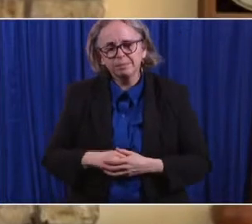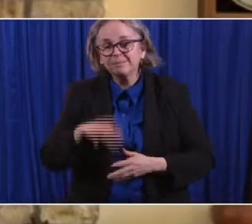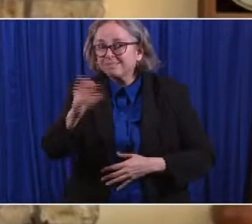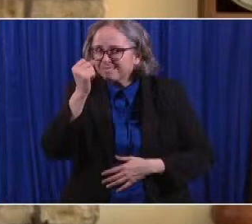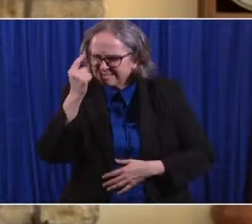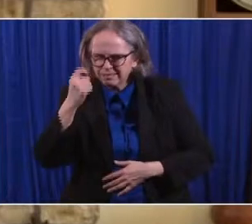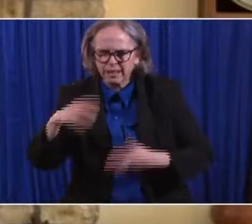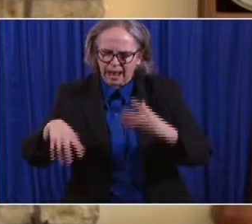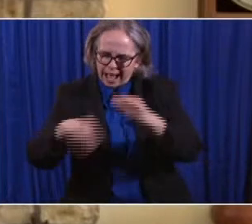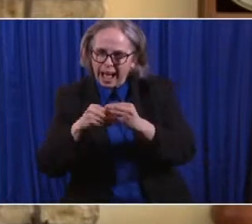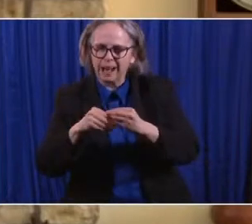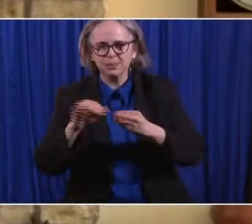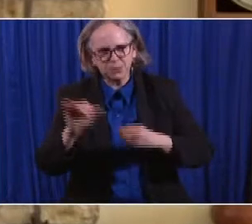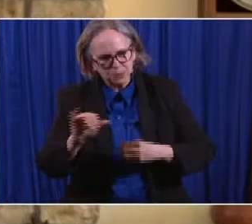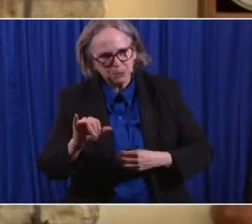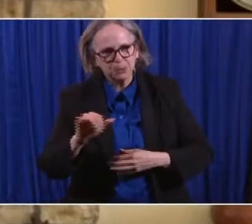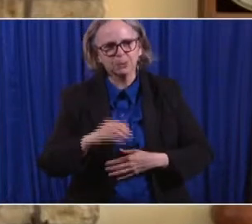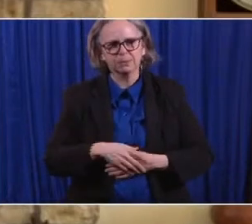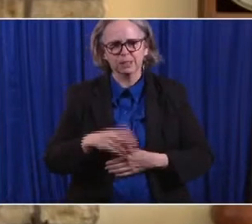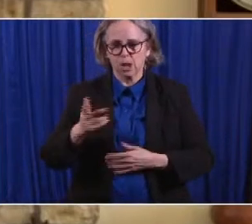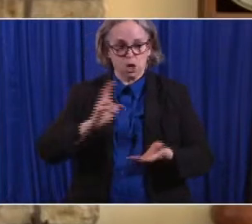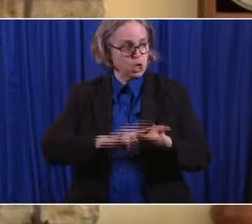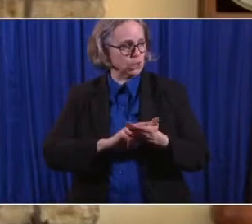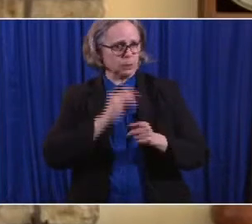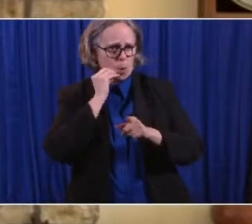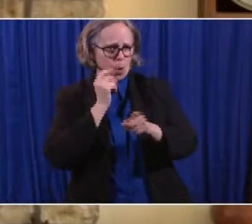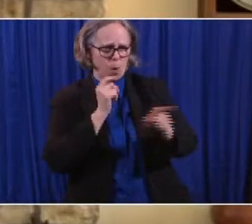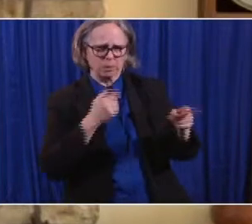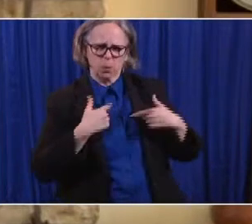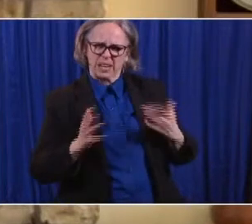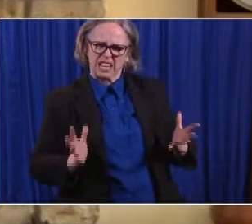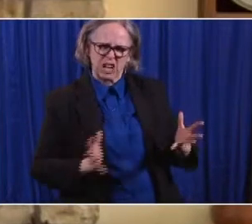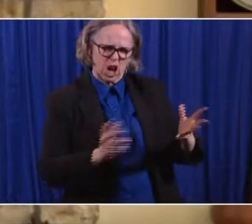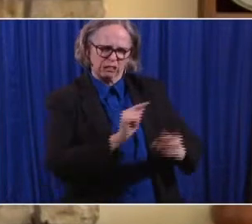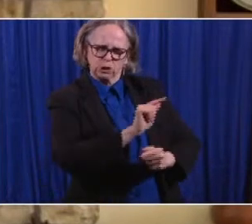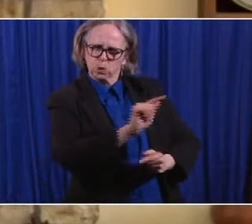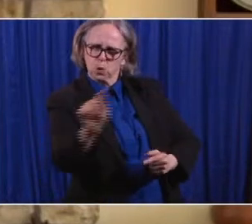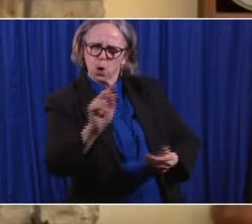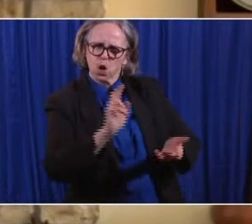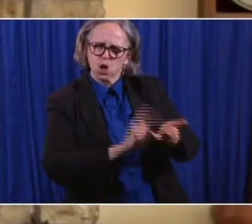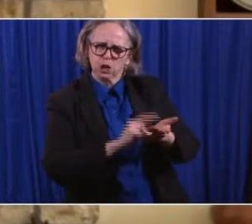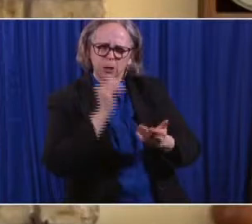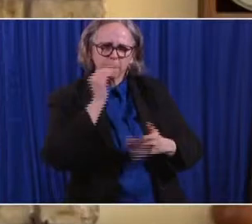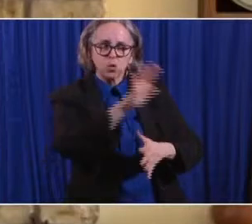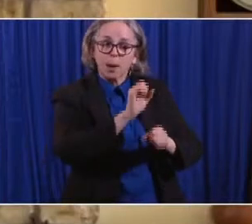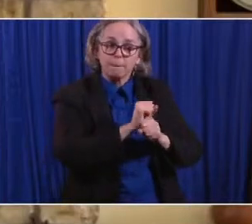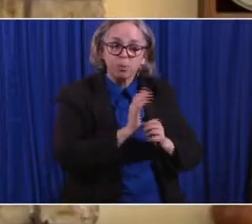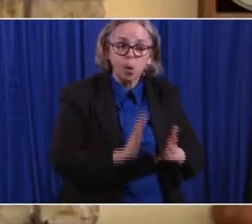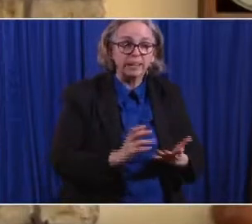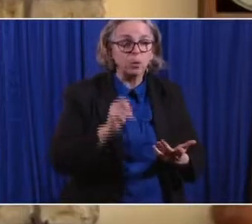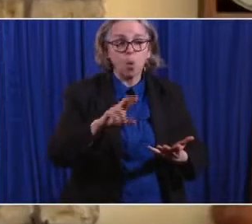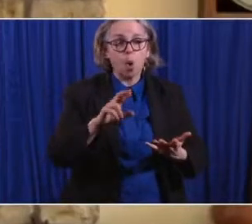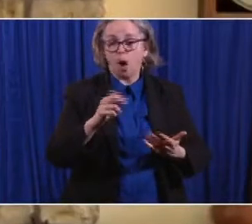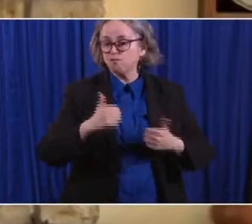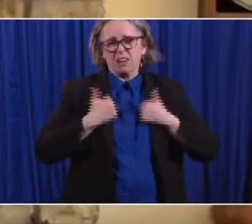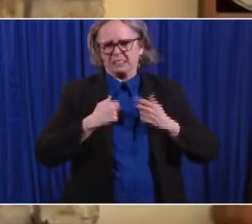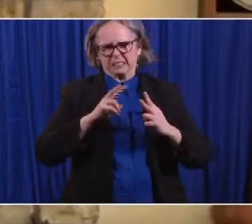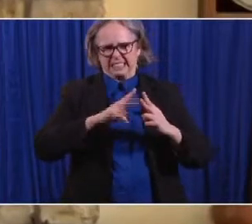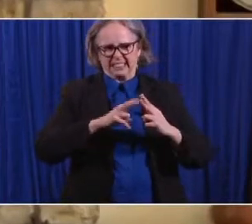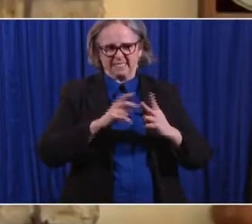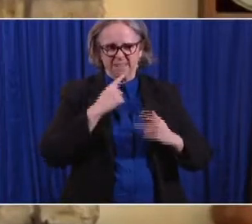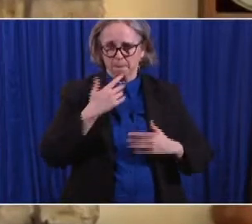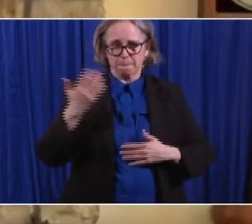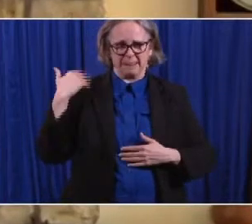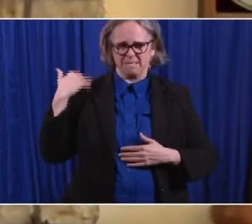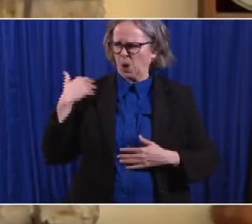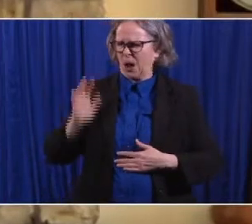urging our nursing homes that if they had people who were employees or residents who the first time and the second time around said,